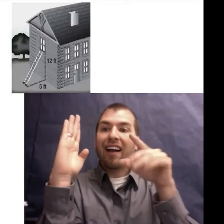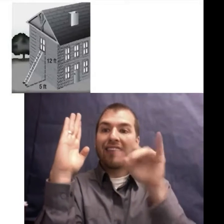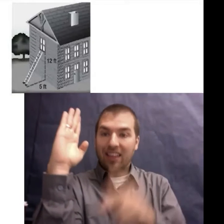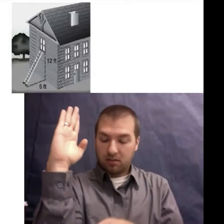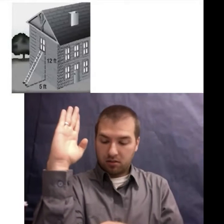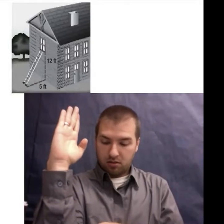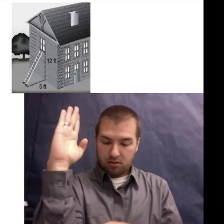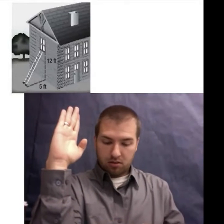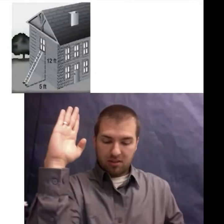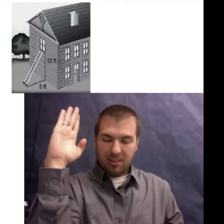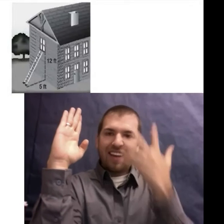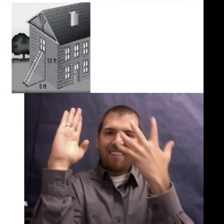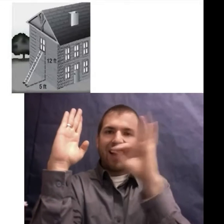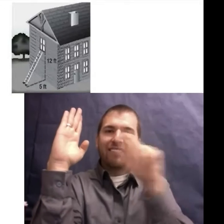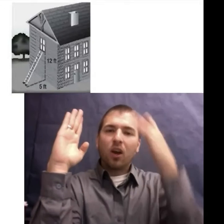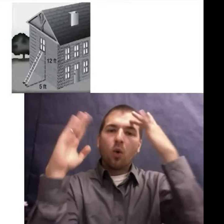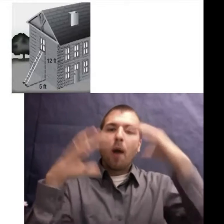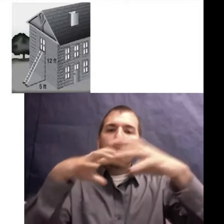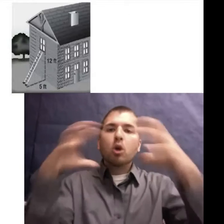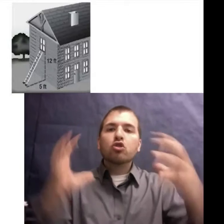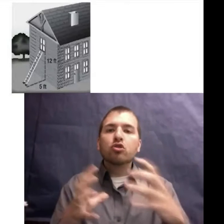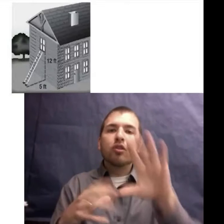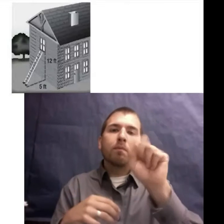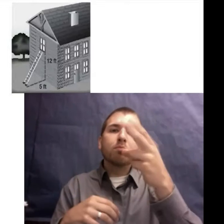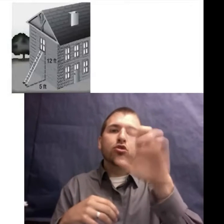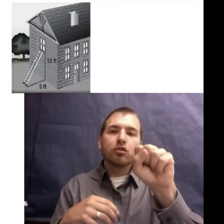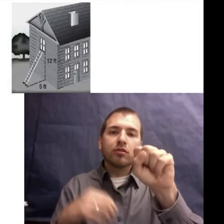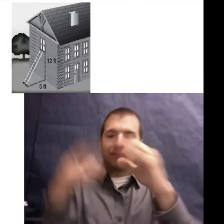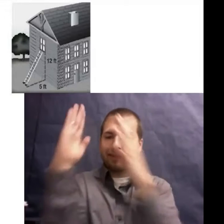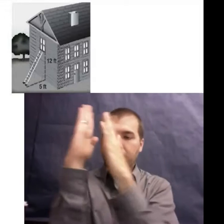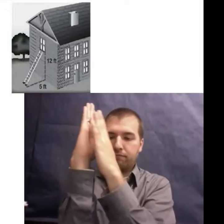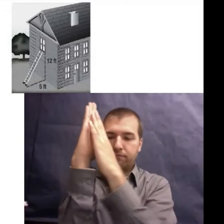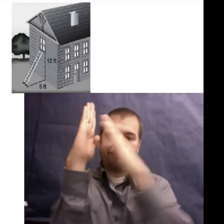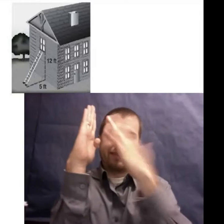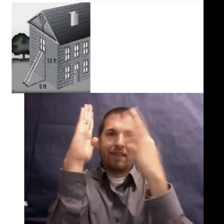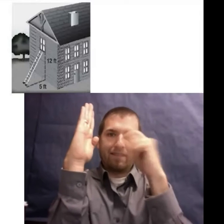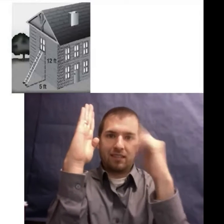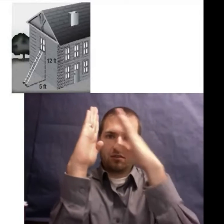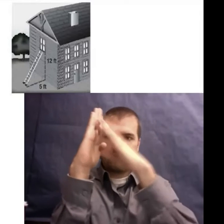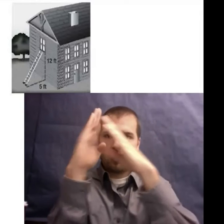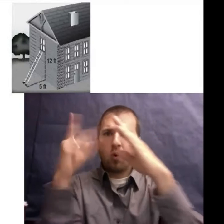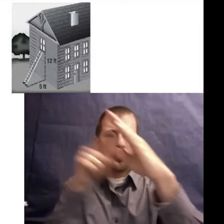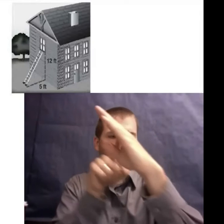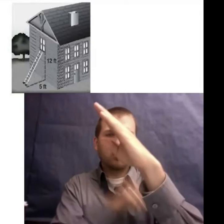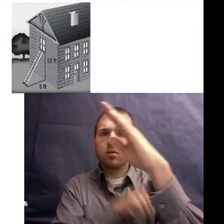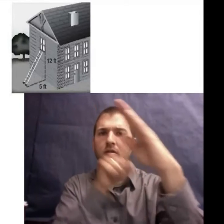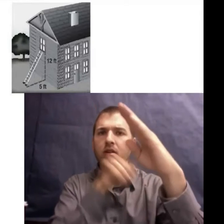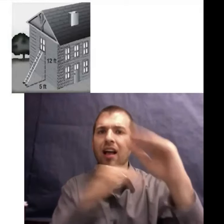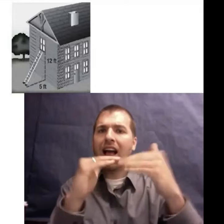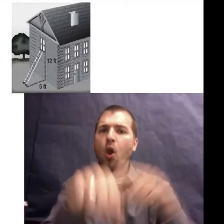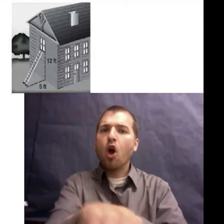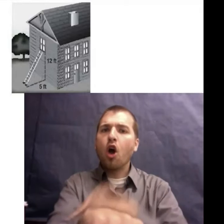to borrow a ladder from his neighbor, and he must place the ladder 5 feet from the house to avoid the bushes.